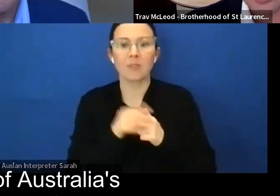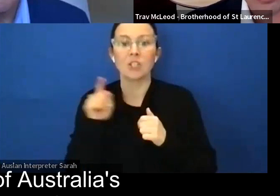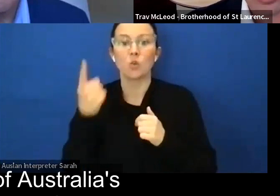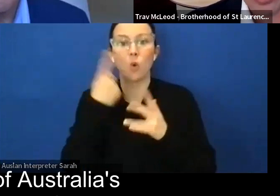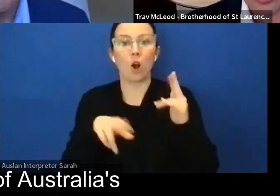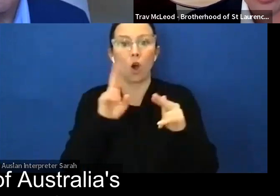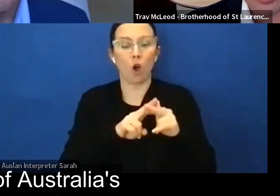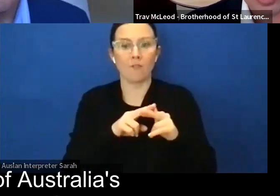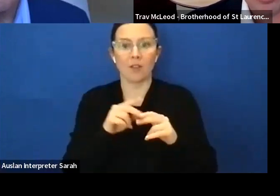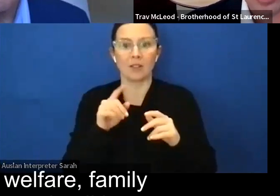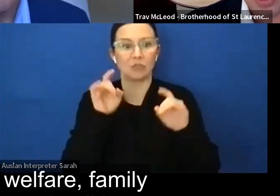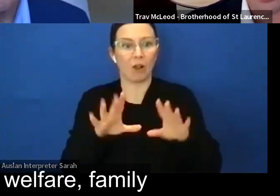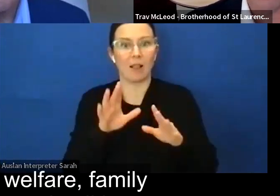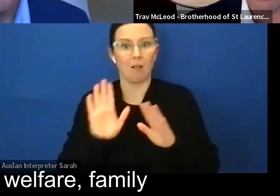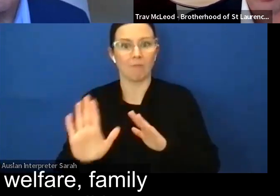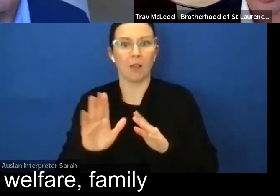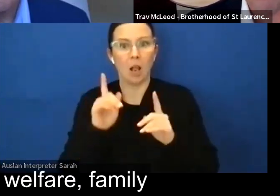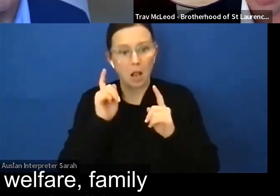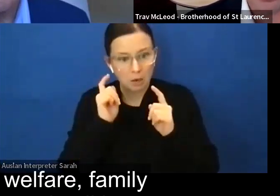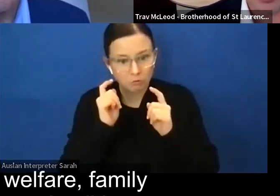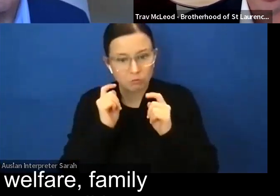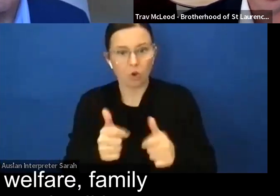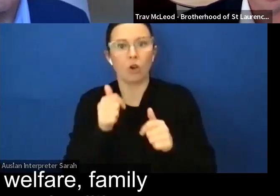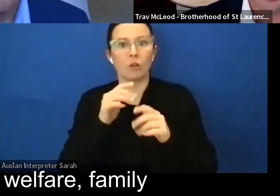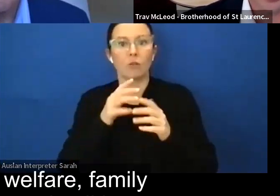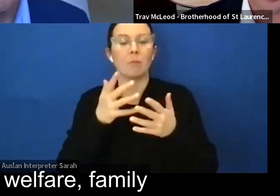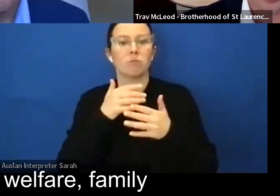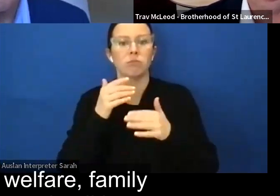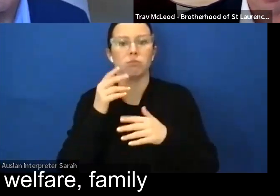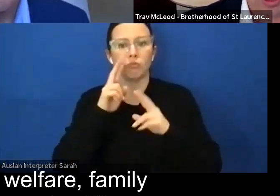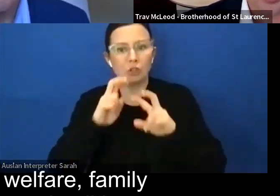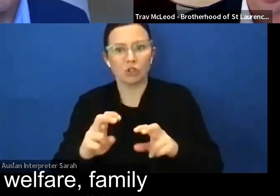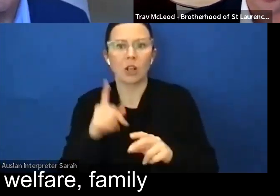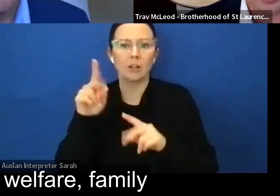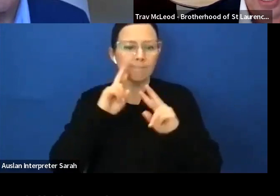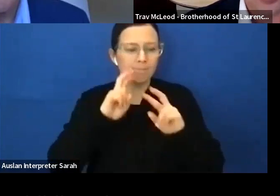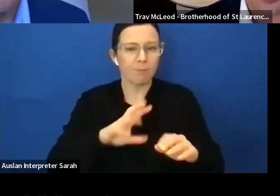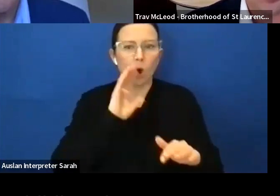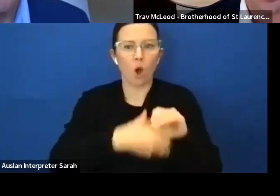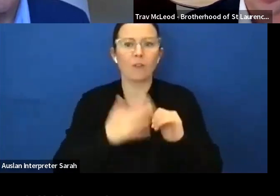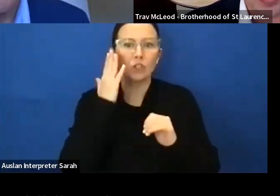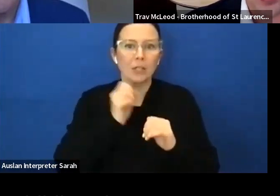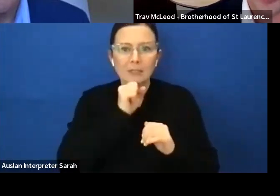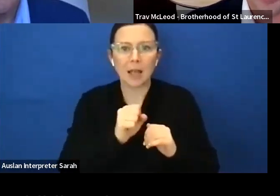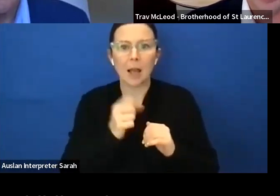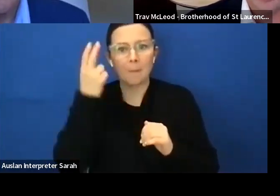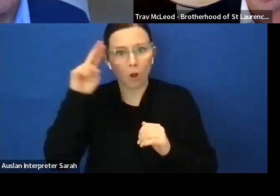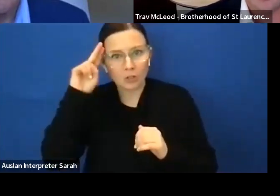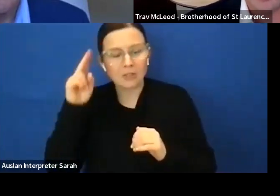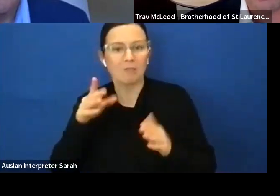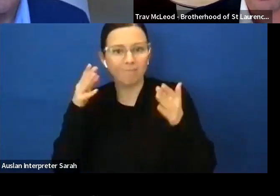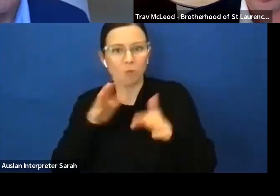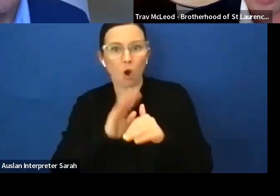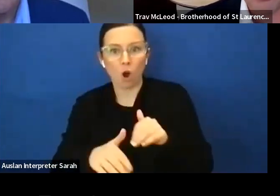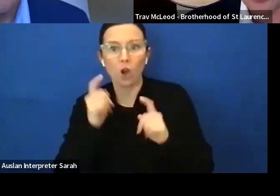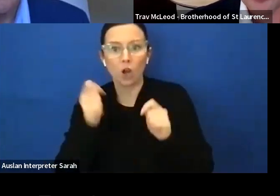Australia's leading researchers in comparative welfare, family policy, gender and politics, and on early childhood.